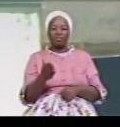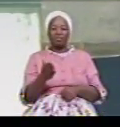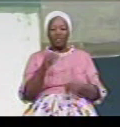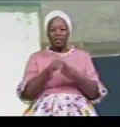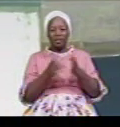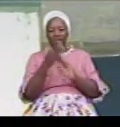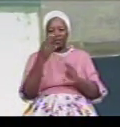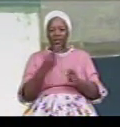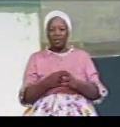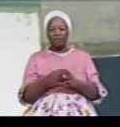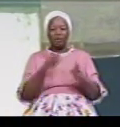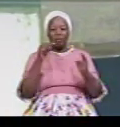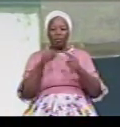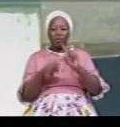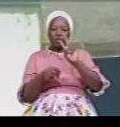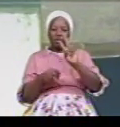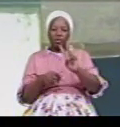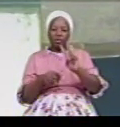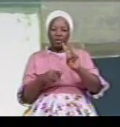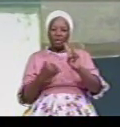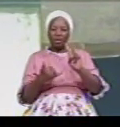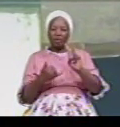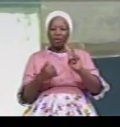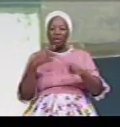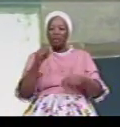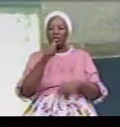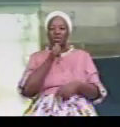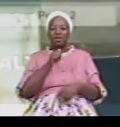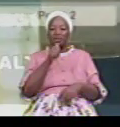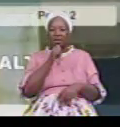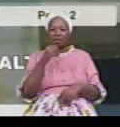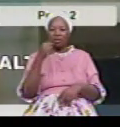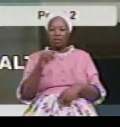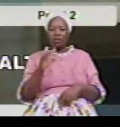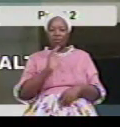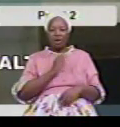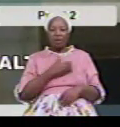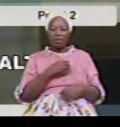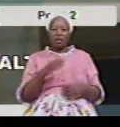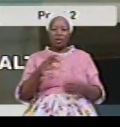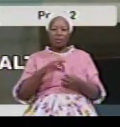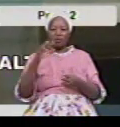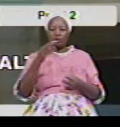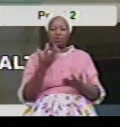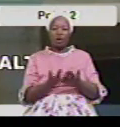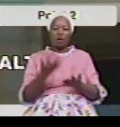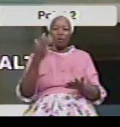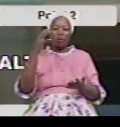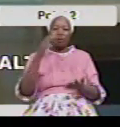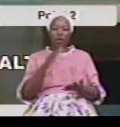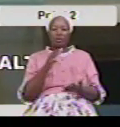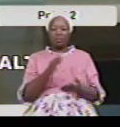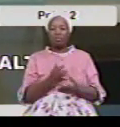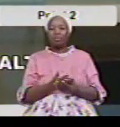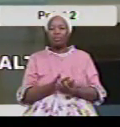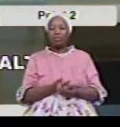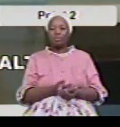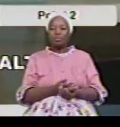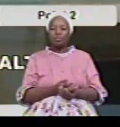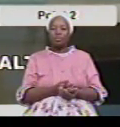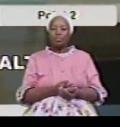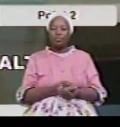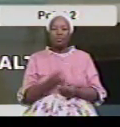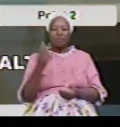our spiritual wealth. The secret of our spiritual wealth. Look at